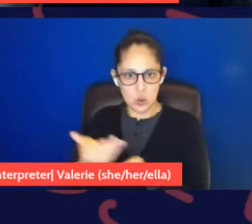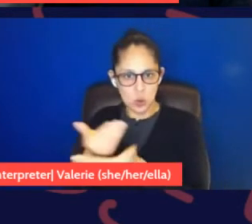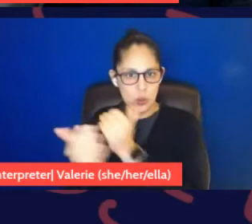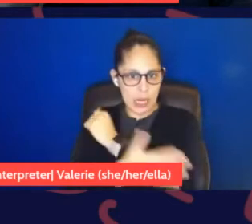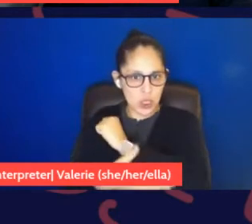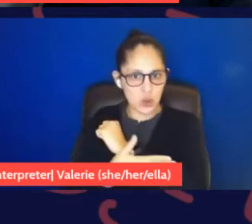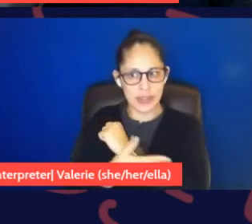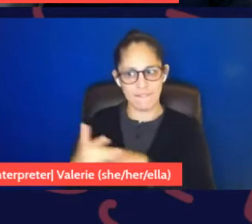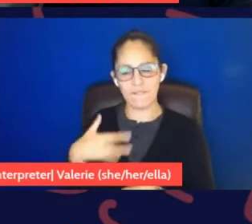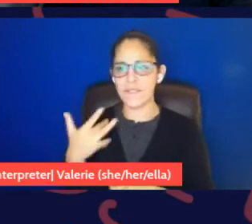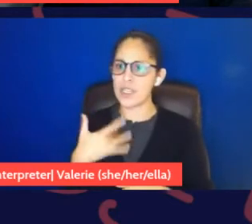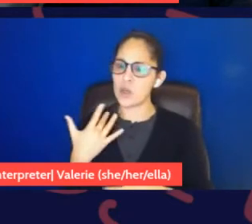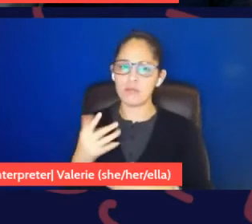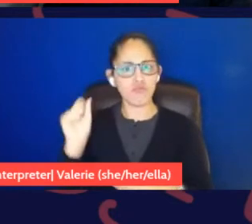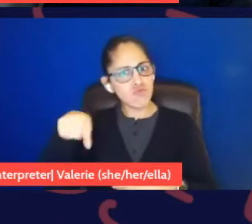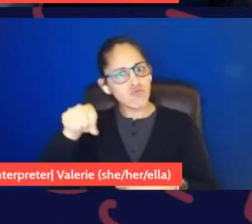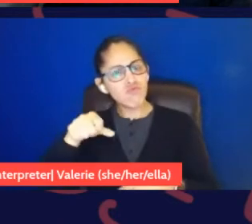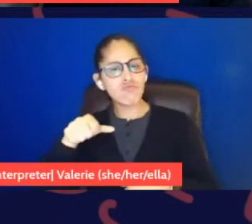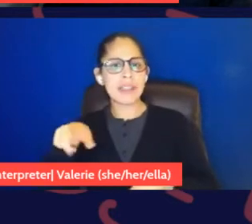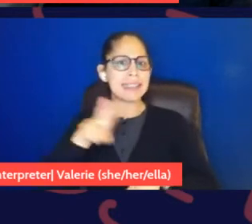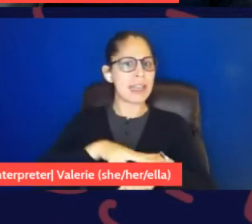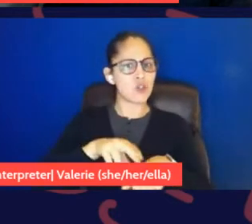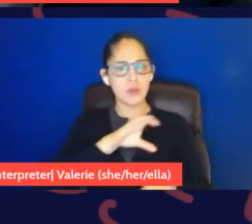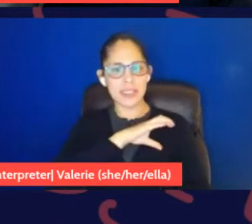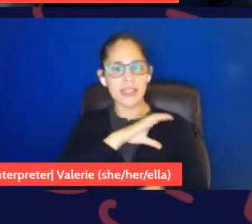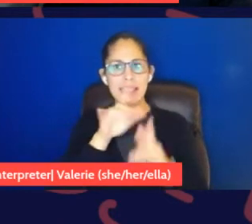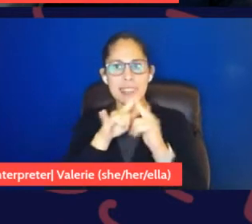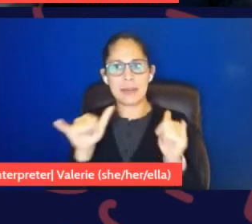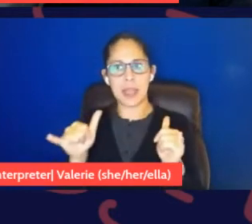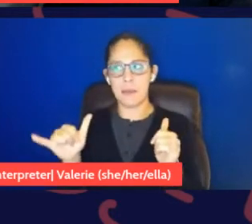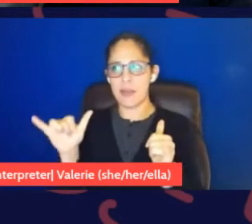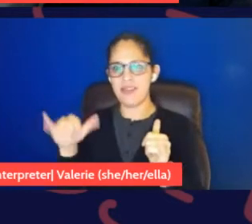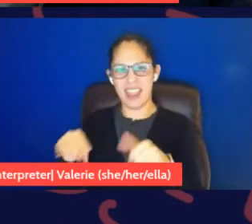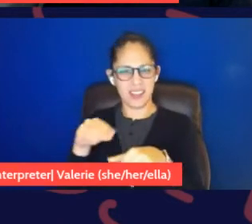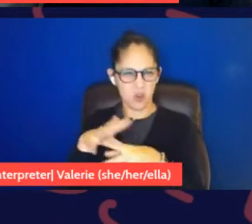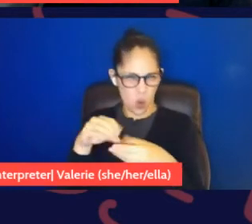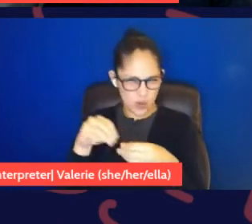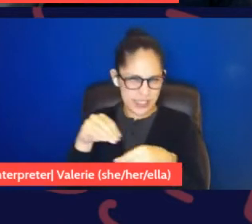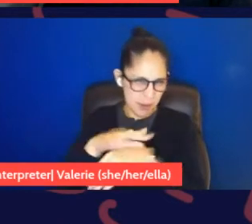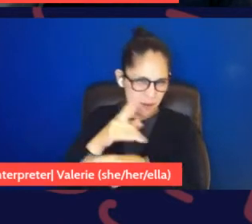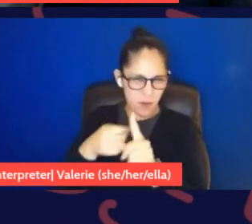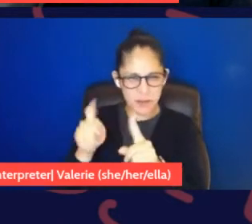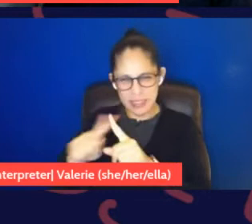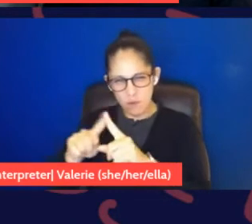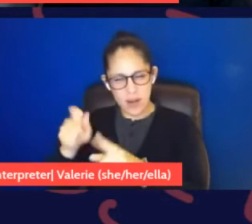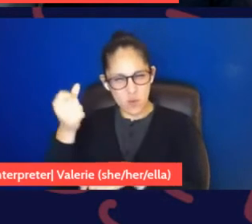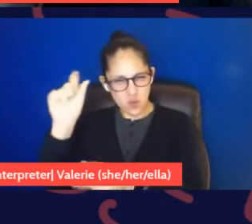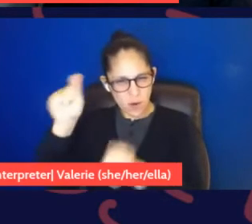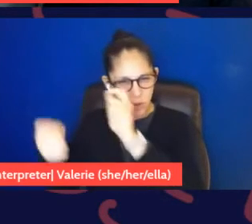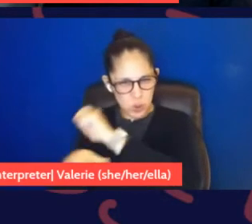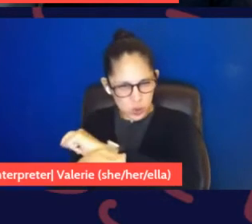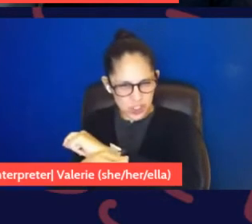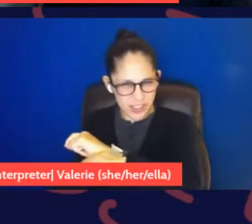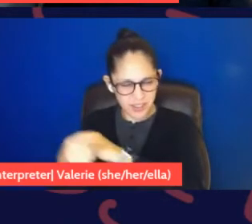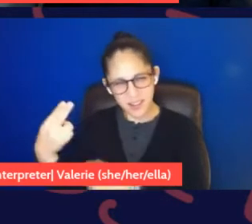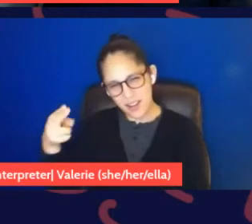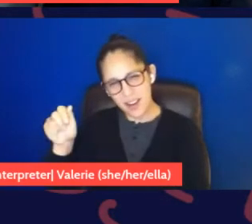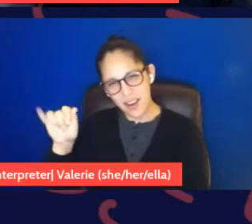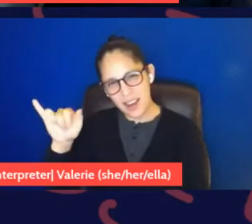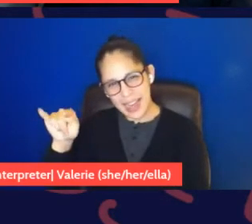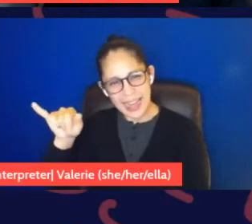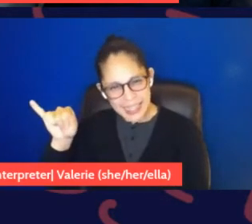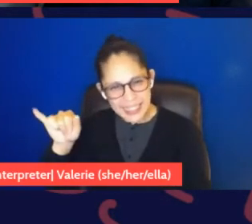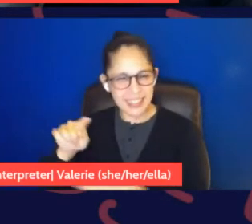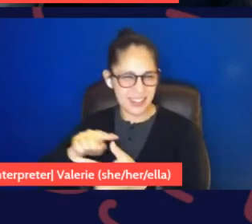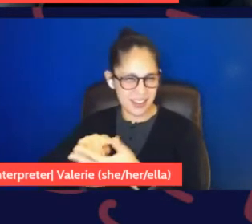feeling, inspired by revolutions, you know, from Haiti, the Haitian Revolution, the French Revolution, and at the center of it is